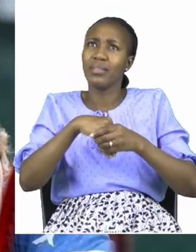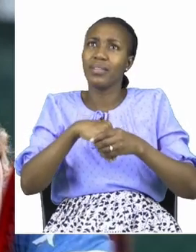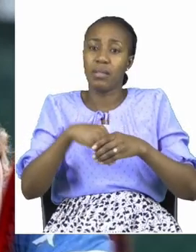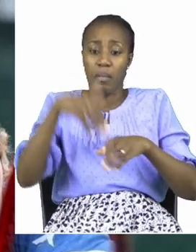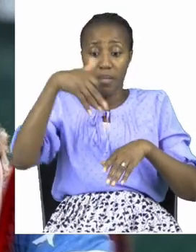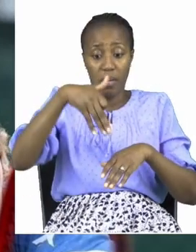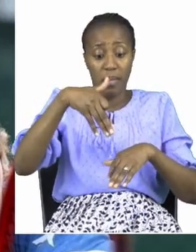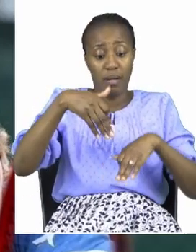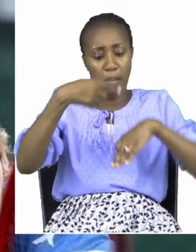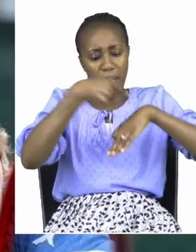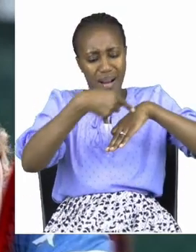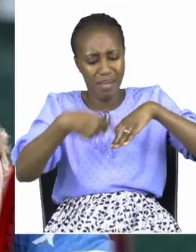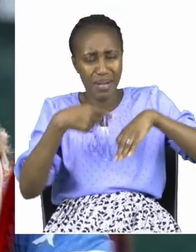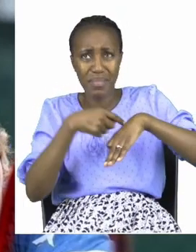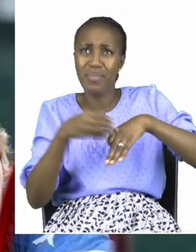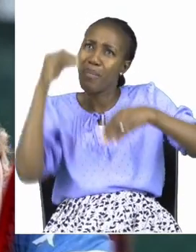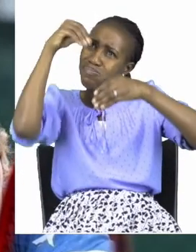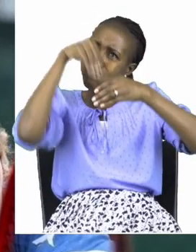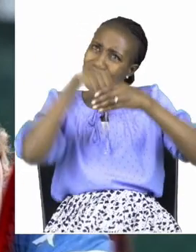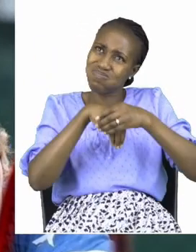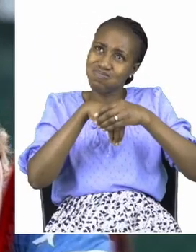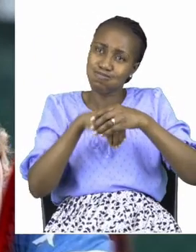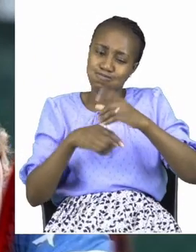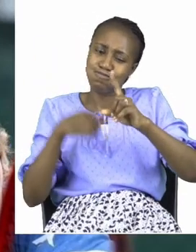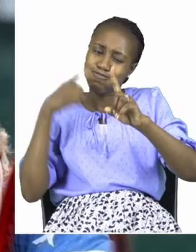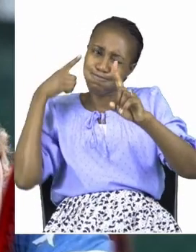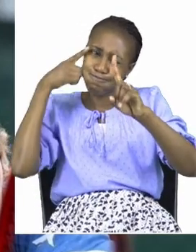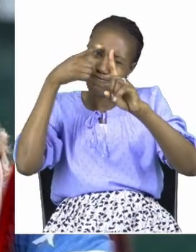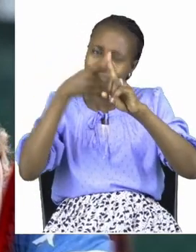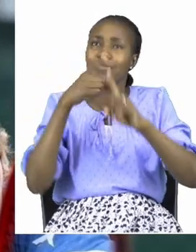Namibia. That's our priority number one.